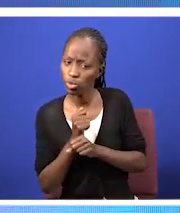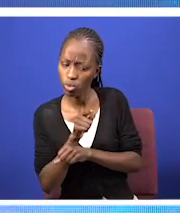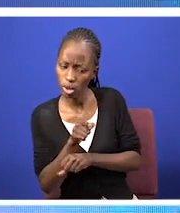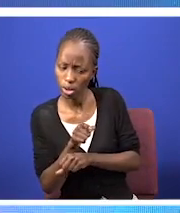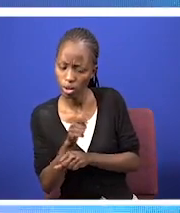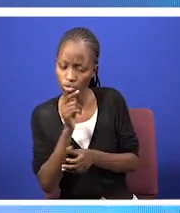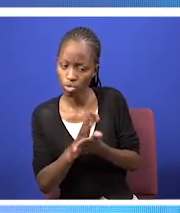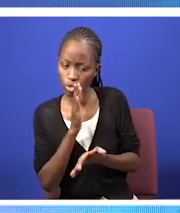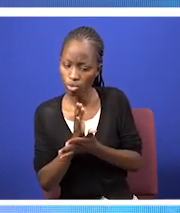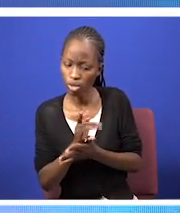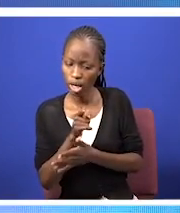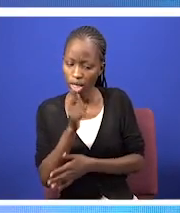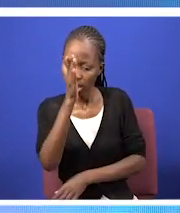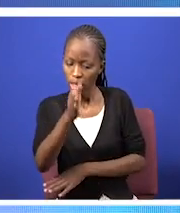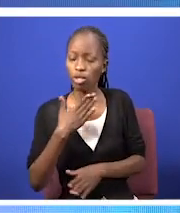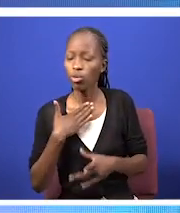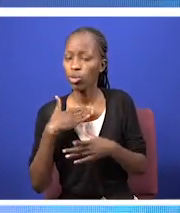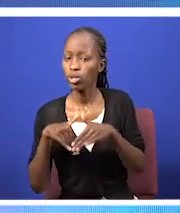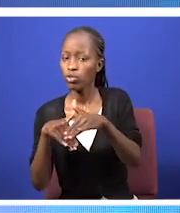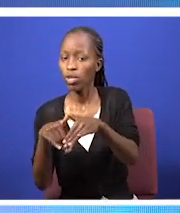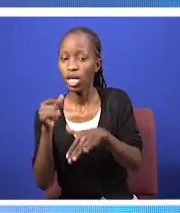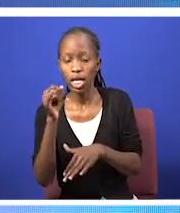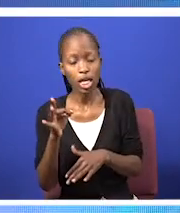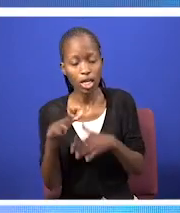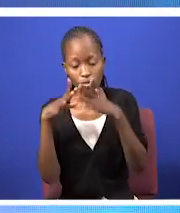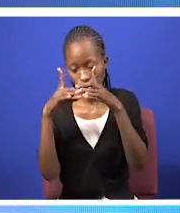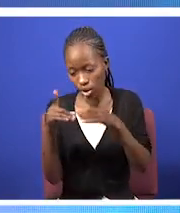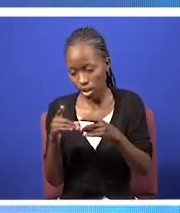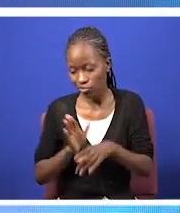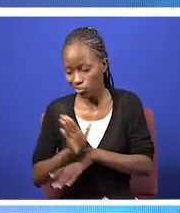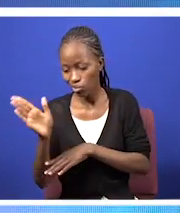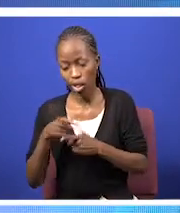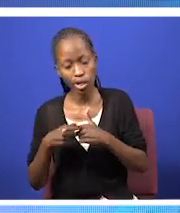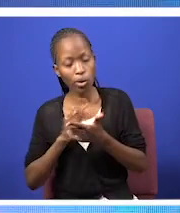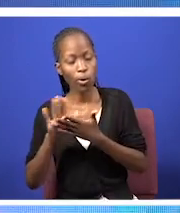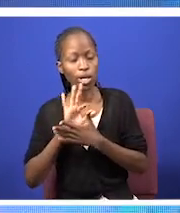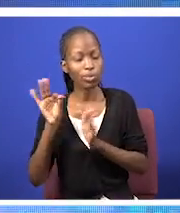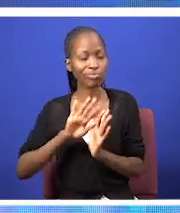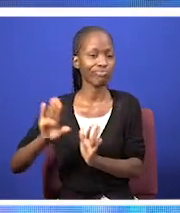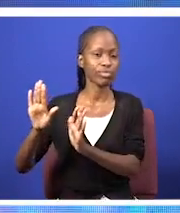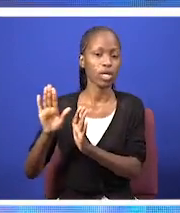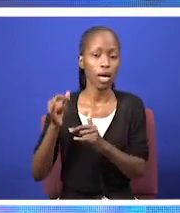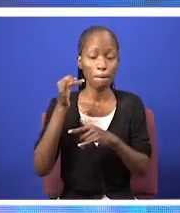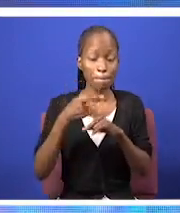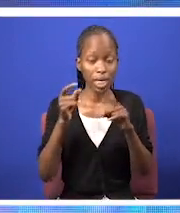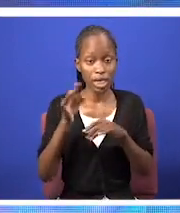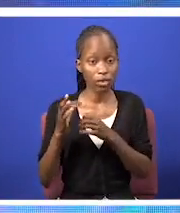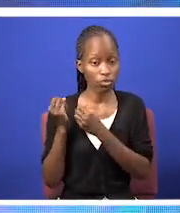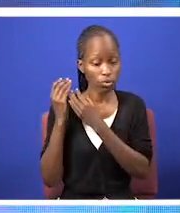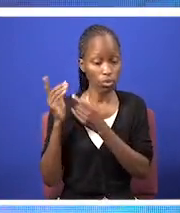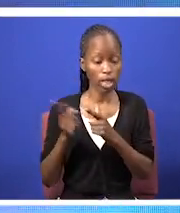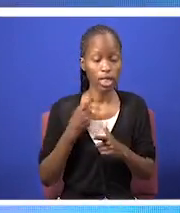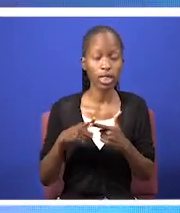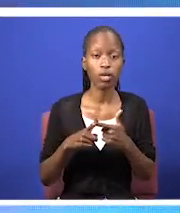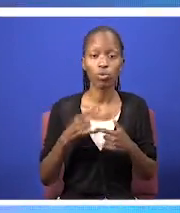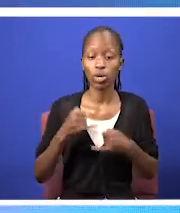do? Is this really the direction that you want to go? And if you choose to, he'll allow you. But if you comply, if you and I comply, we